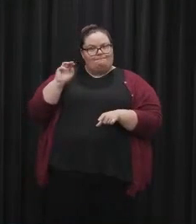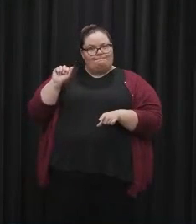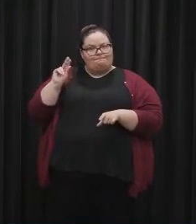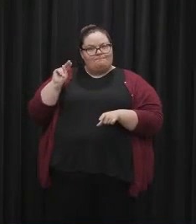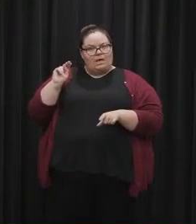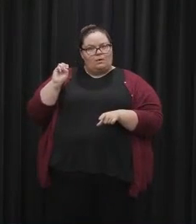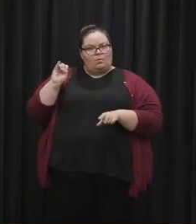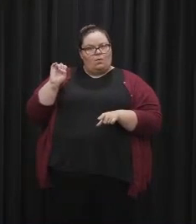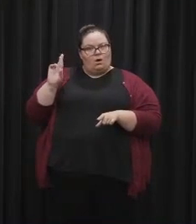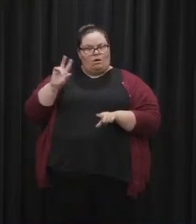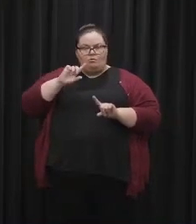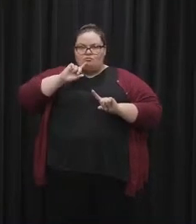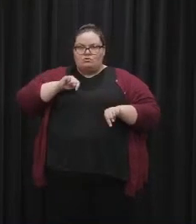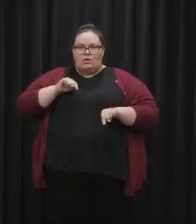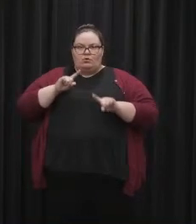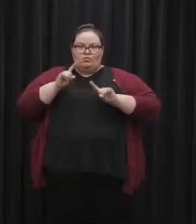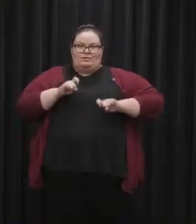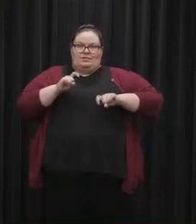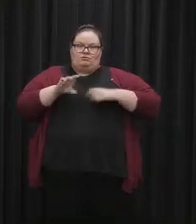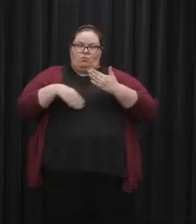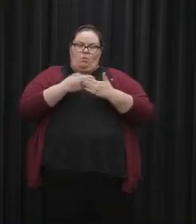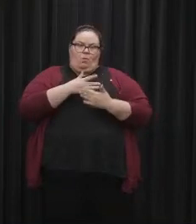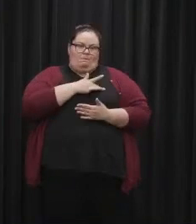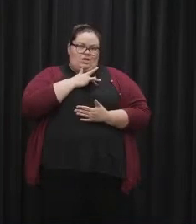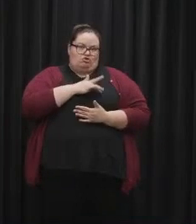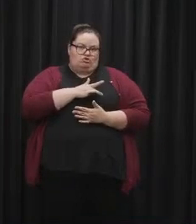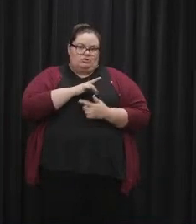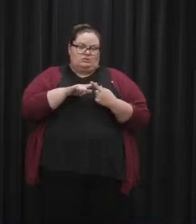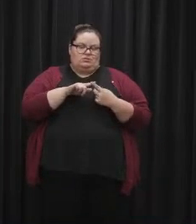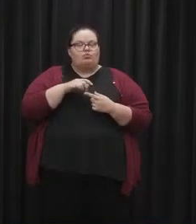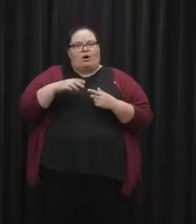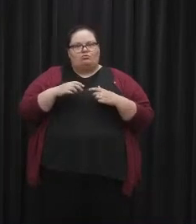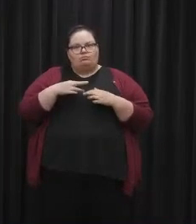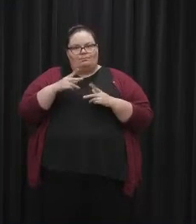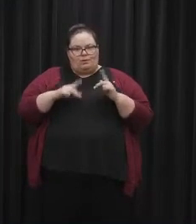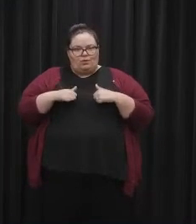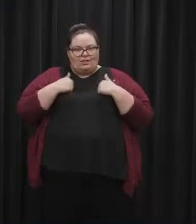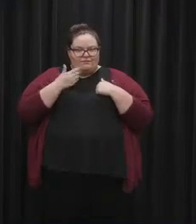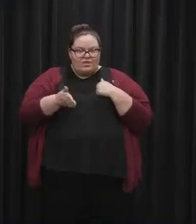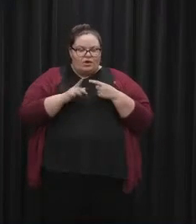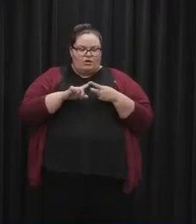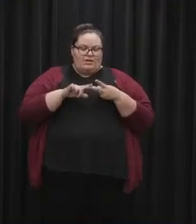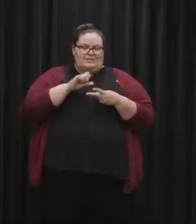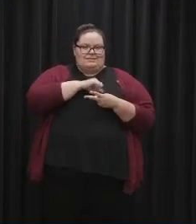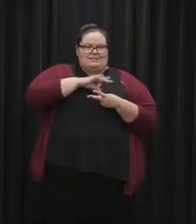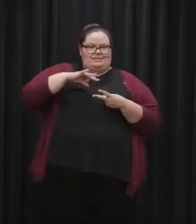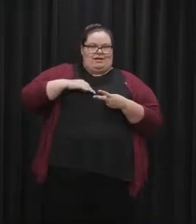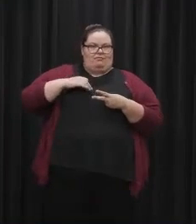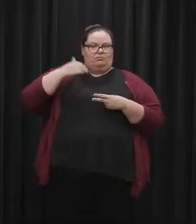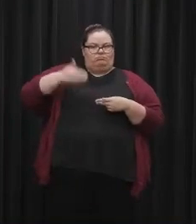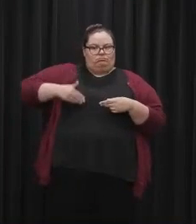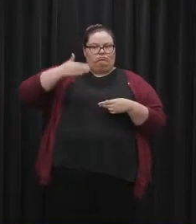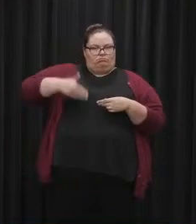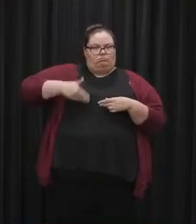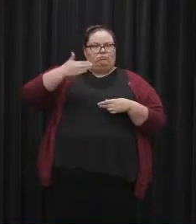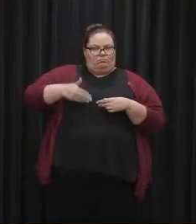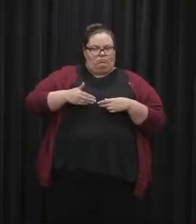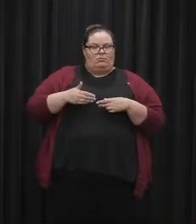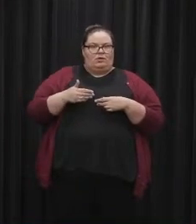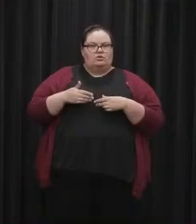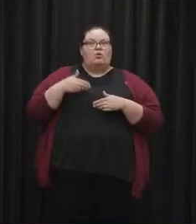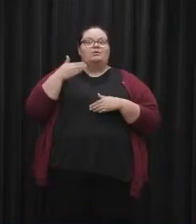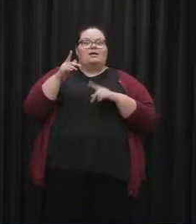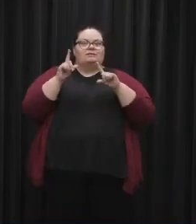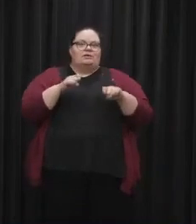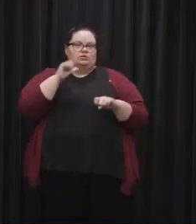our response, the plan was to test all the patients and all the employees at the manoir every few days, and so that next round of testing